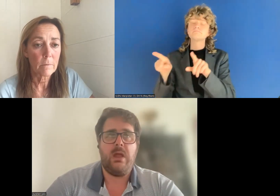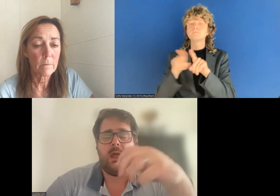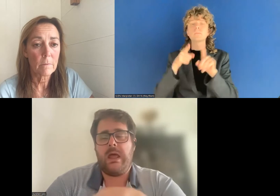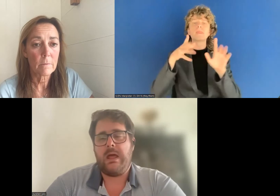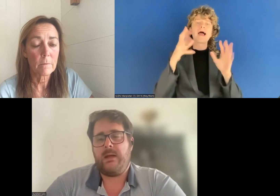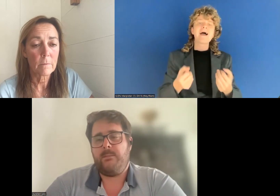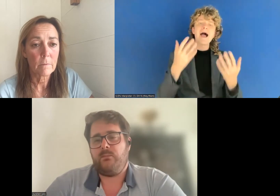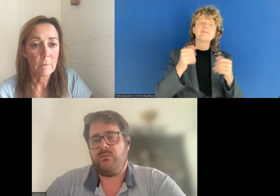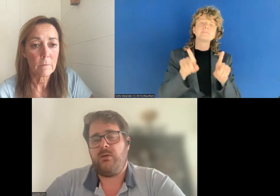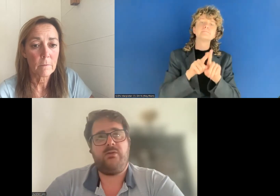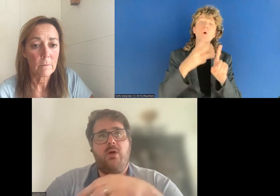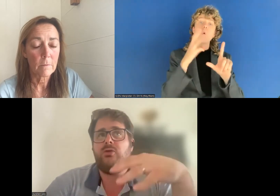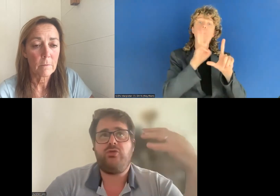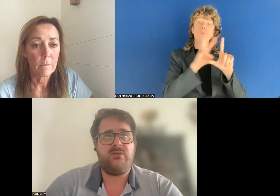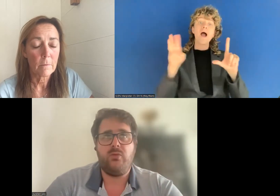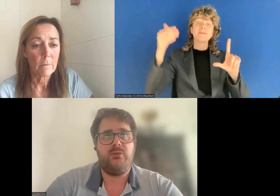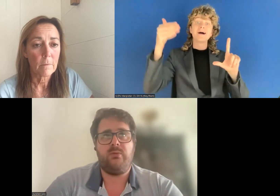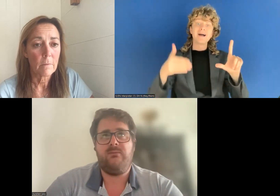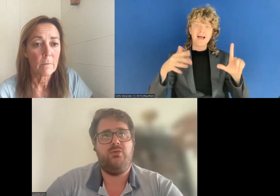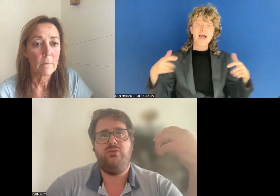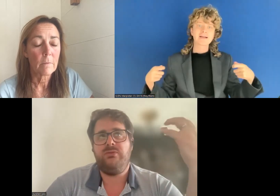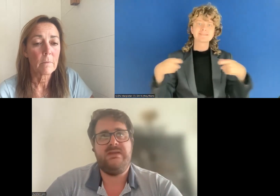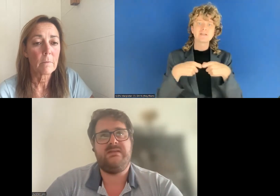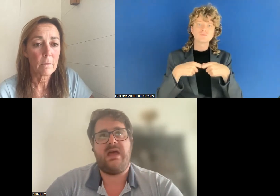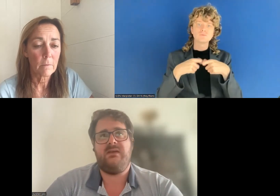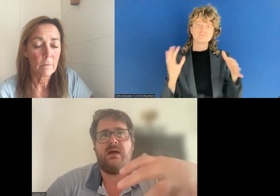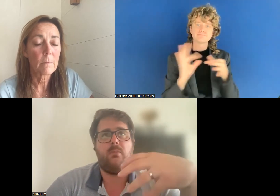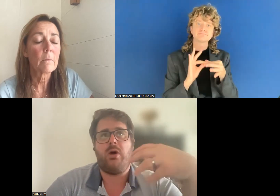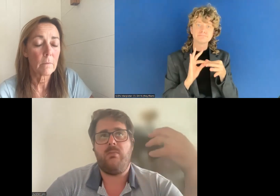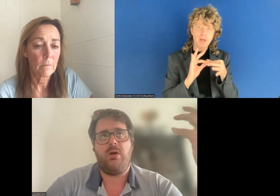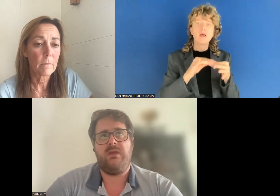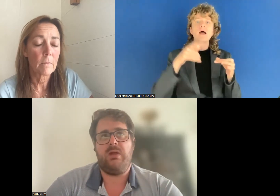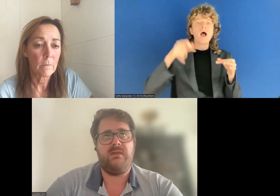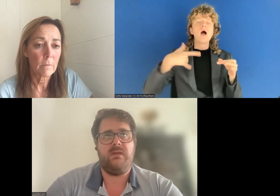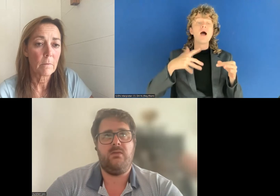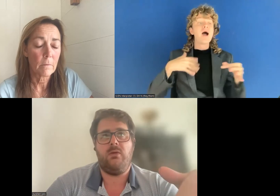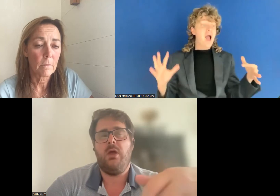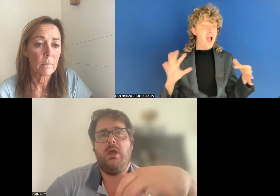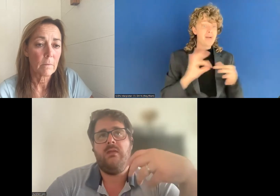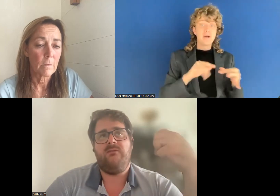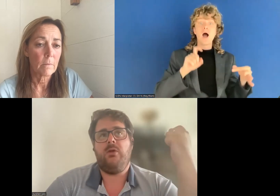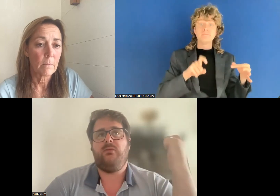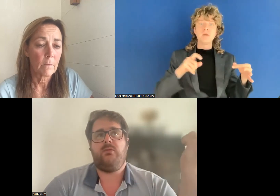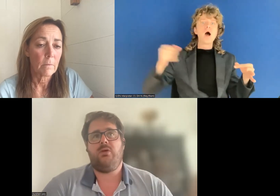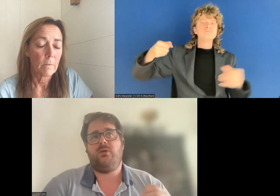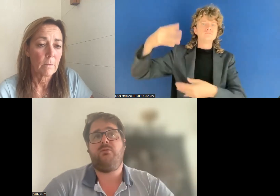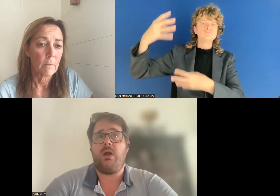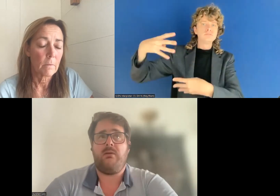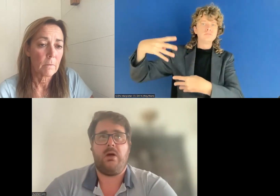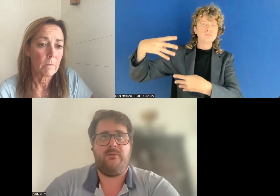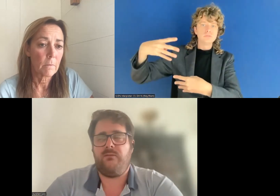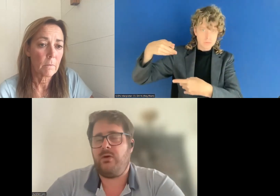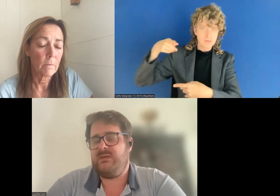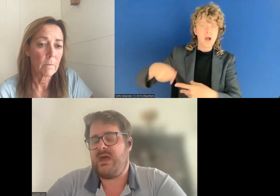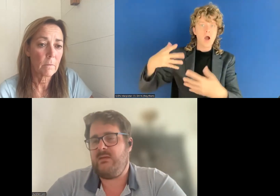things. There is color contrast tools if you do design that are more and more integrated in different